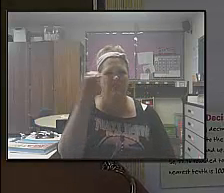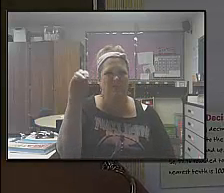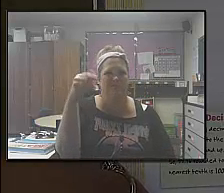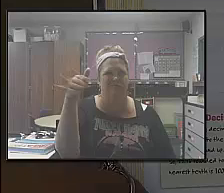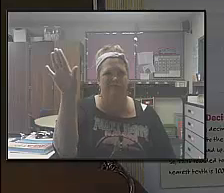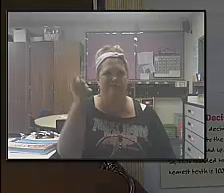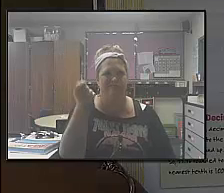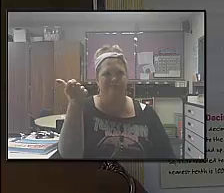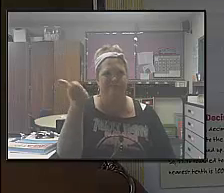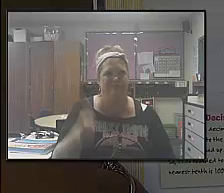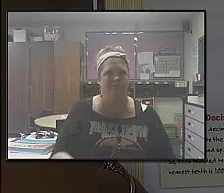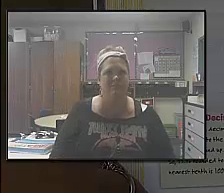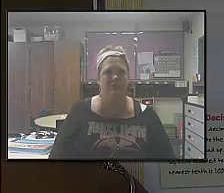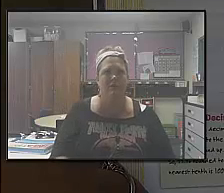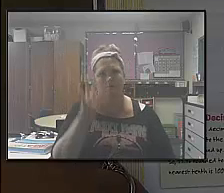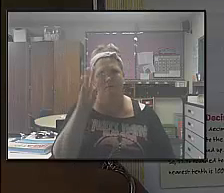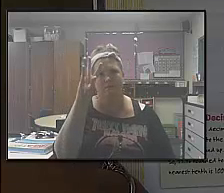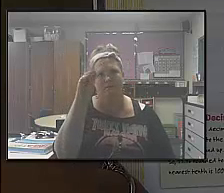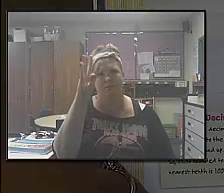boards. answers.